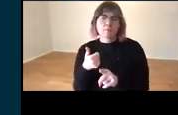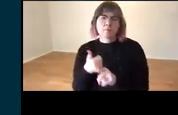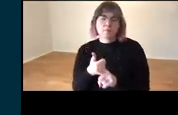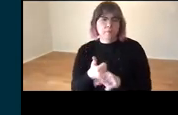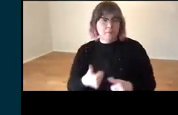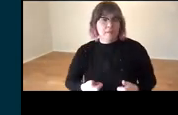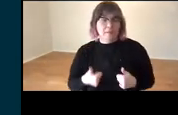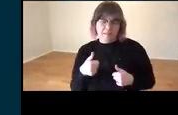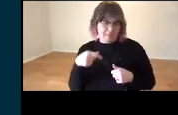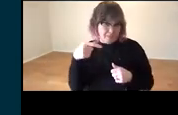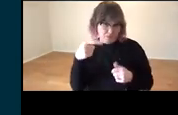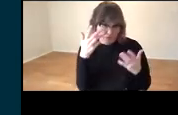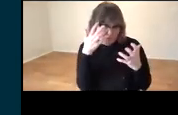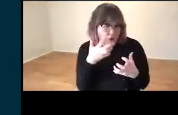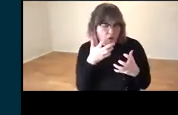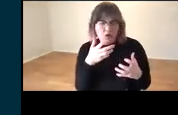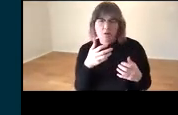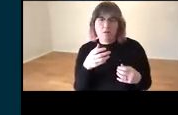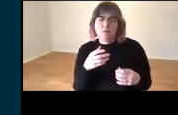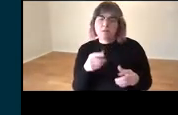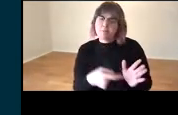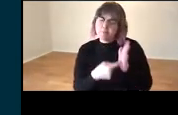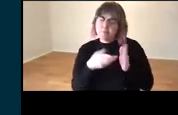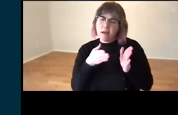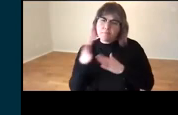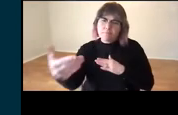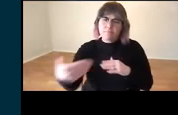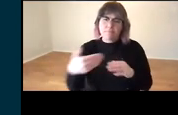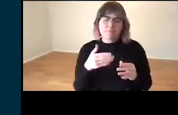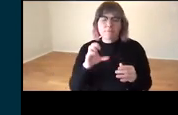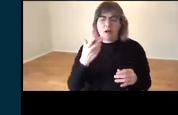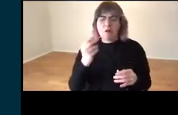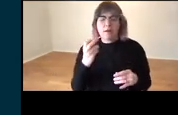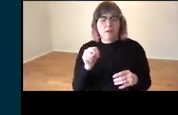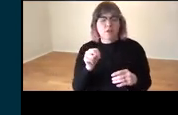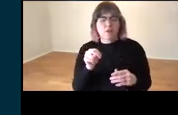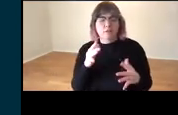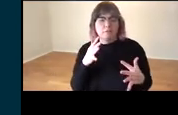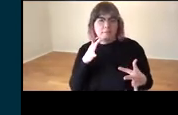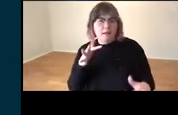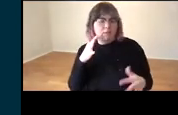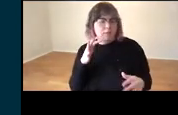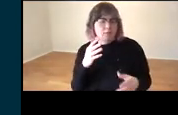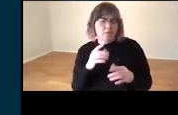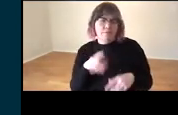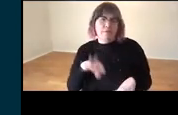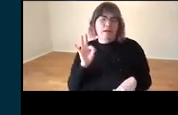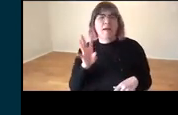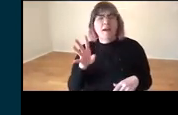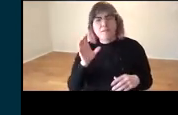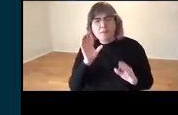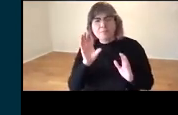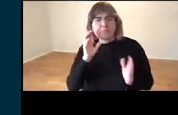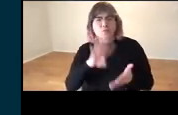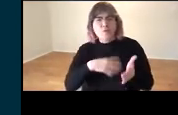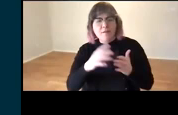really dark areas of the ocean. And so they need these echolocation clicks to be able to locate prey. And so I have a spectrogram here that shows those